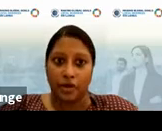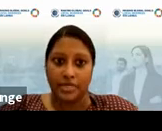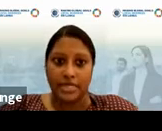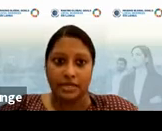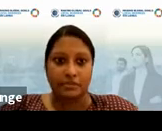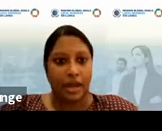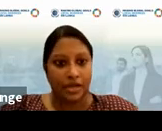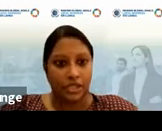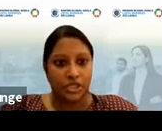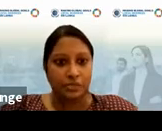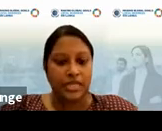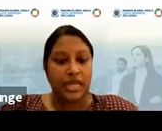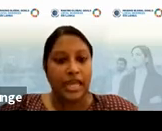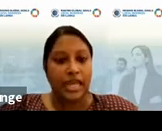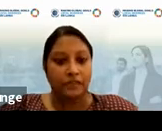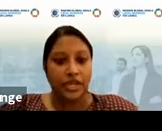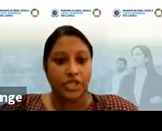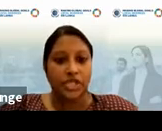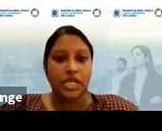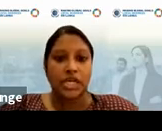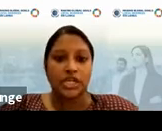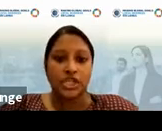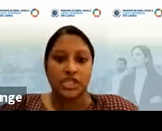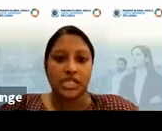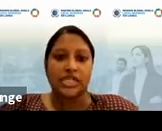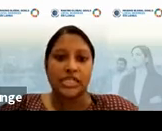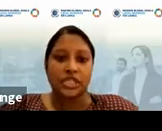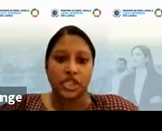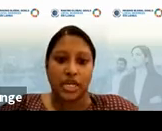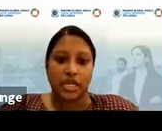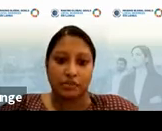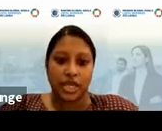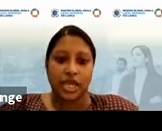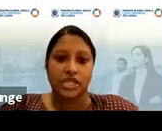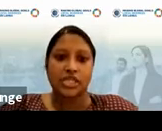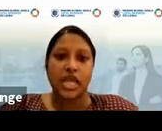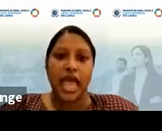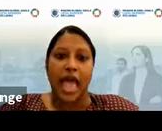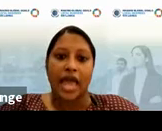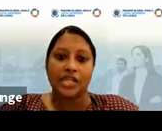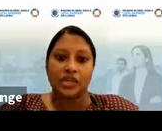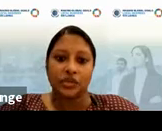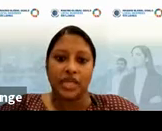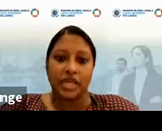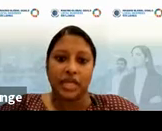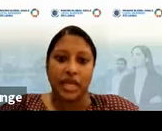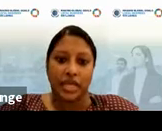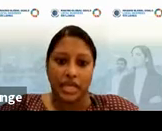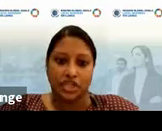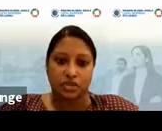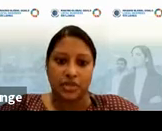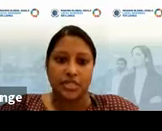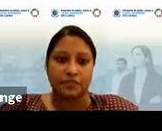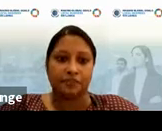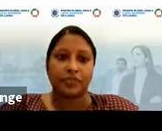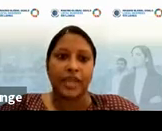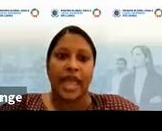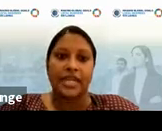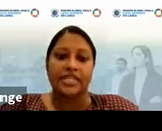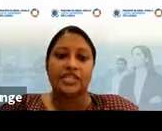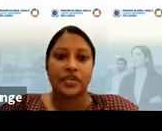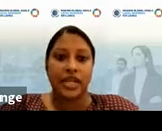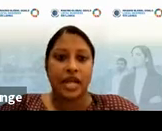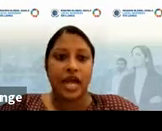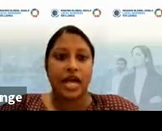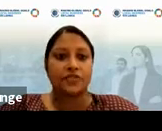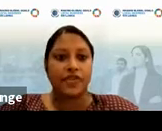on policy, partnerships, innovation, digital gender communications, and youth engagements, and